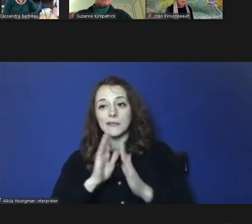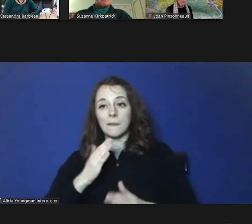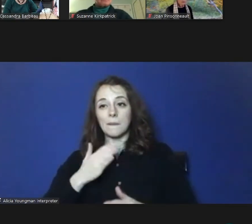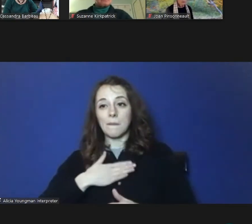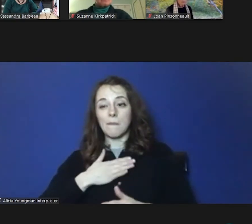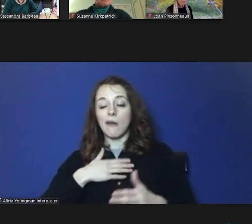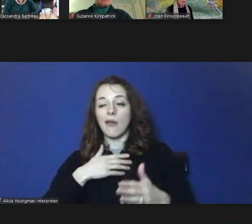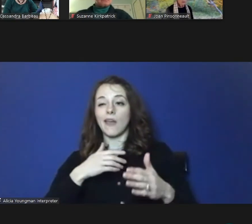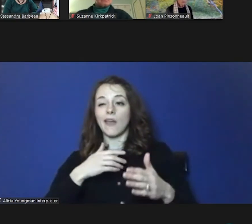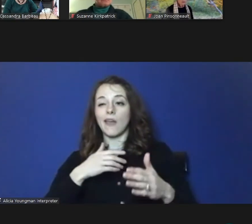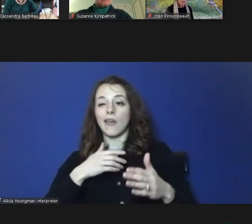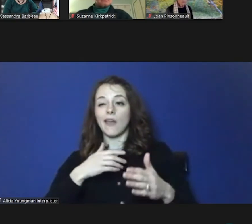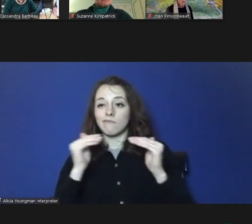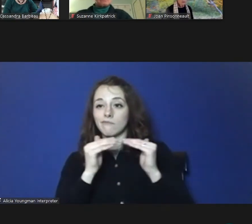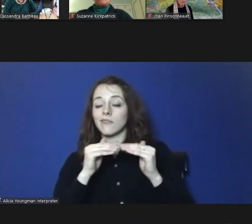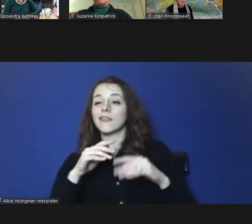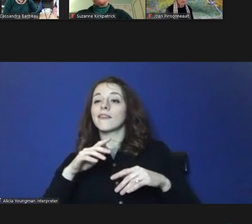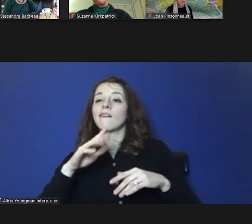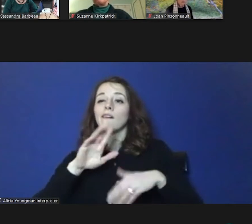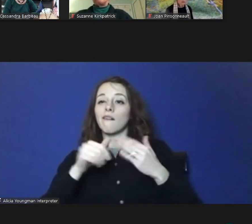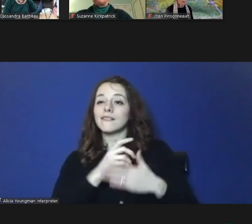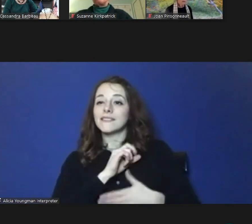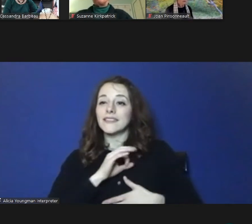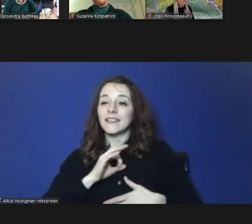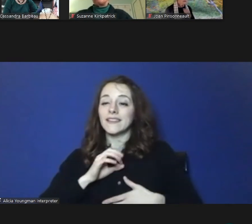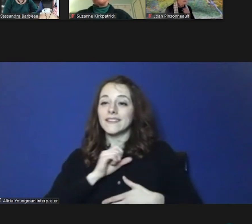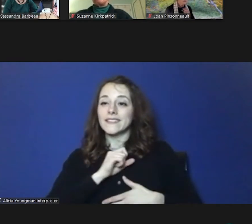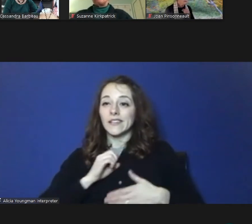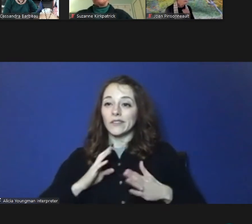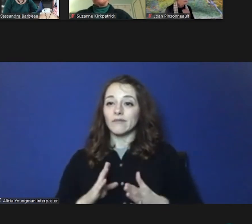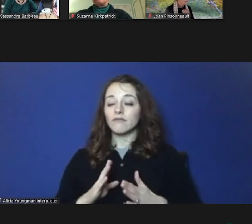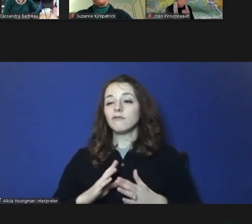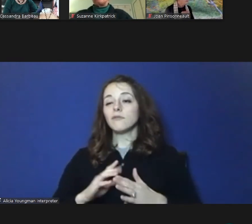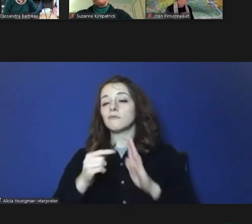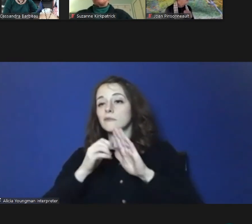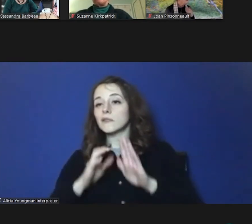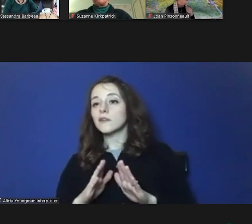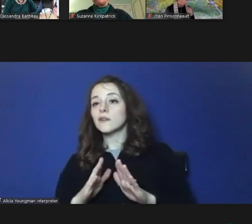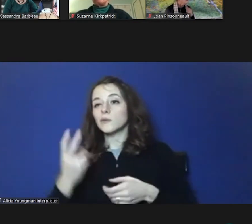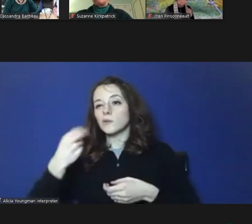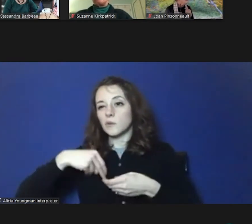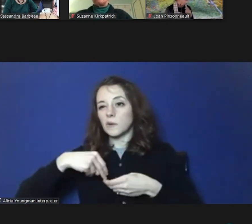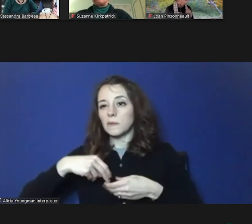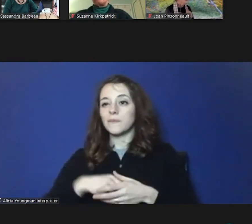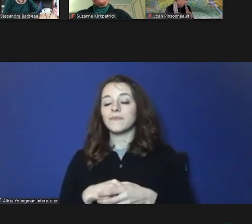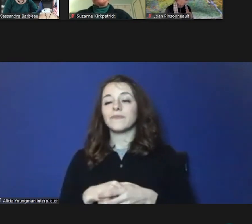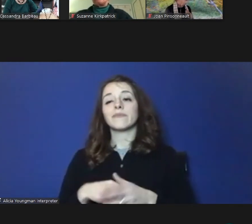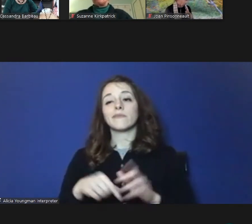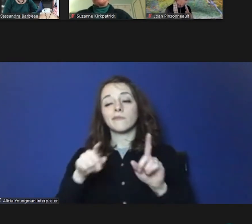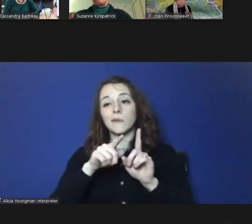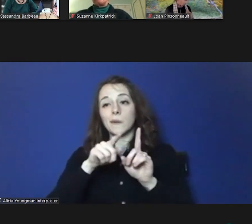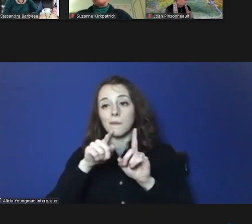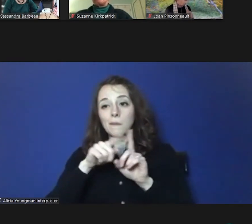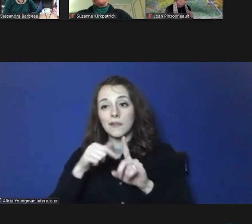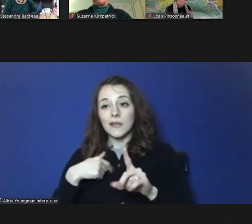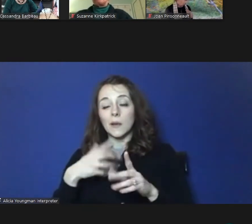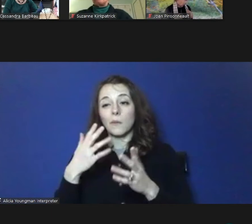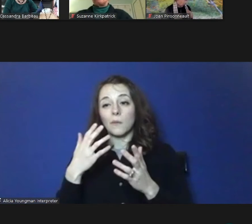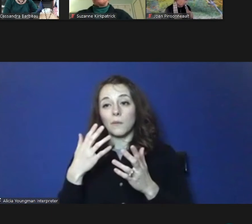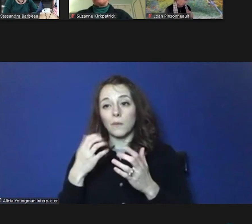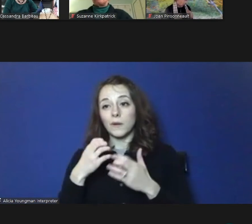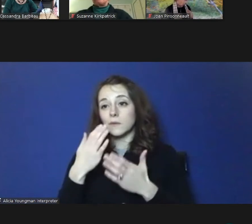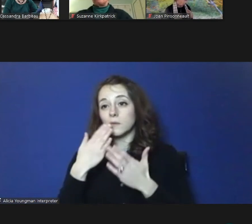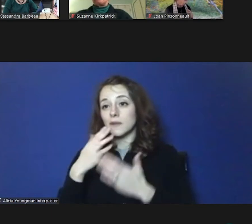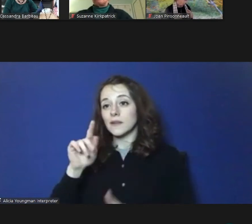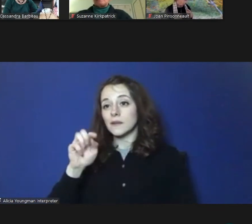representatives and senators to join me in doing so. I would also like to sincerely thank Tom's